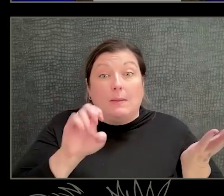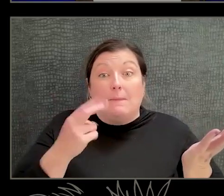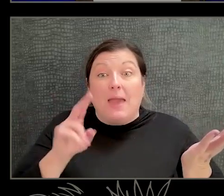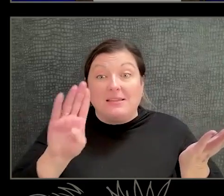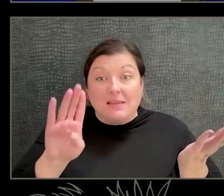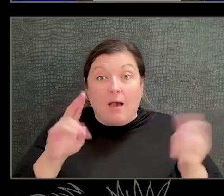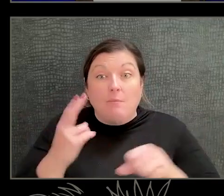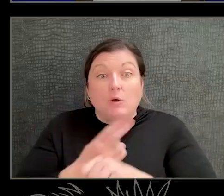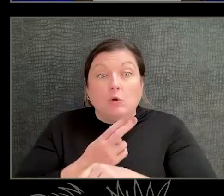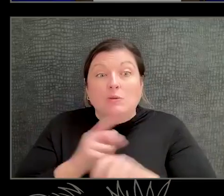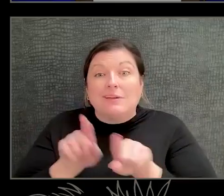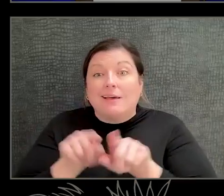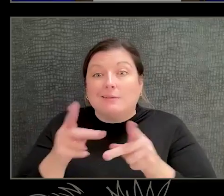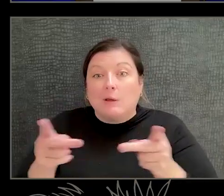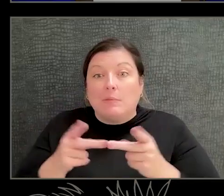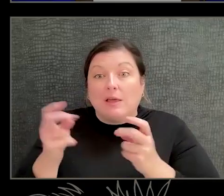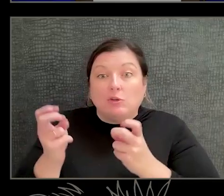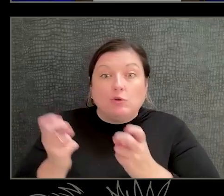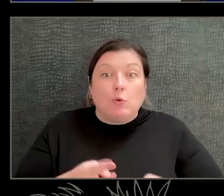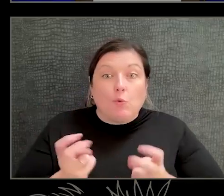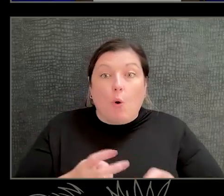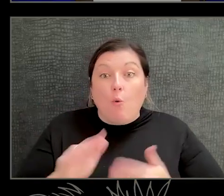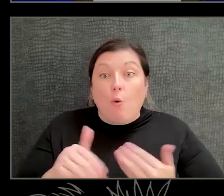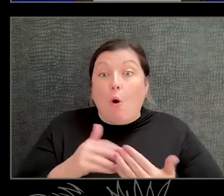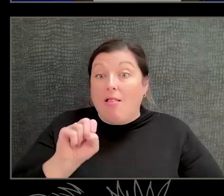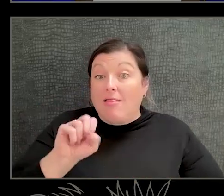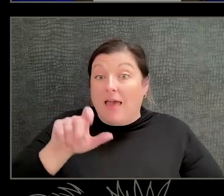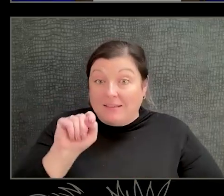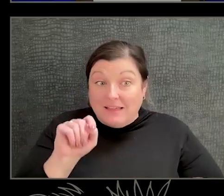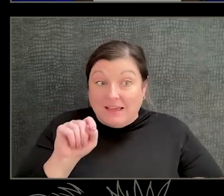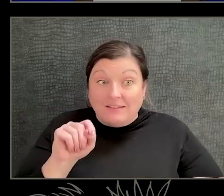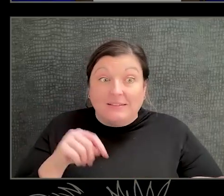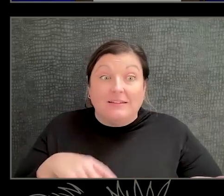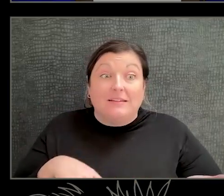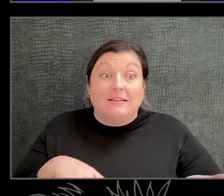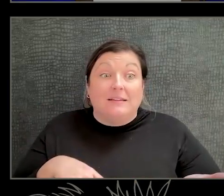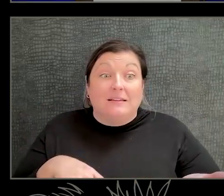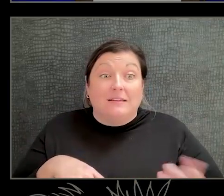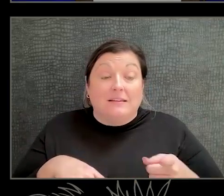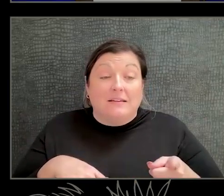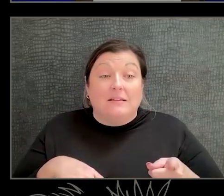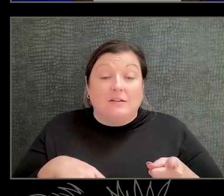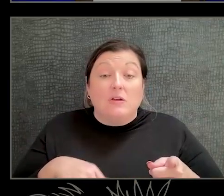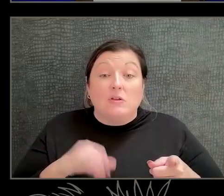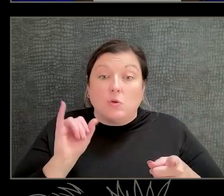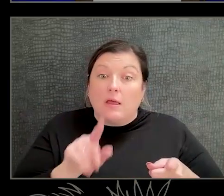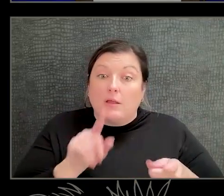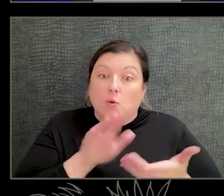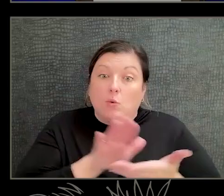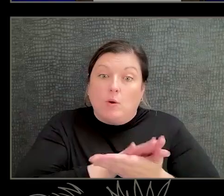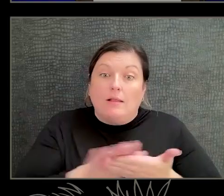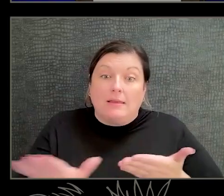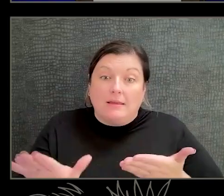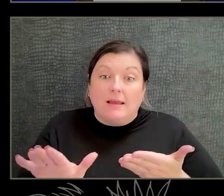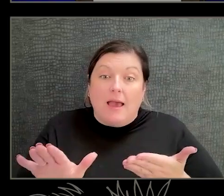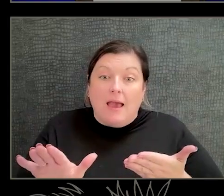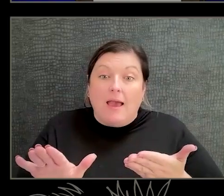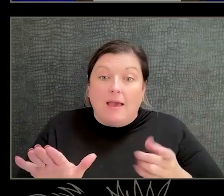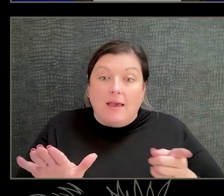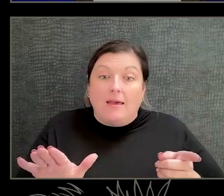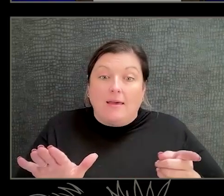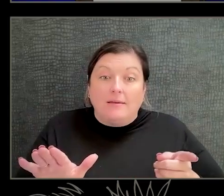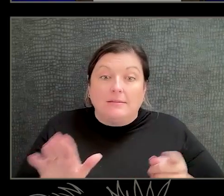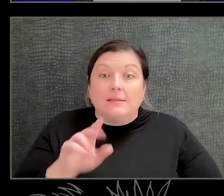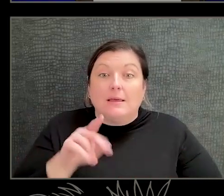use it as a place to throw all of the assets and then querying that. So that is a really nice pipeline to work with